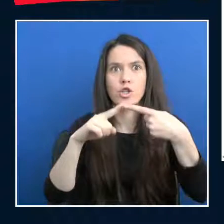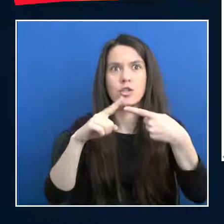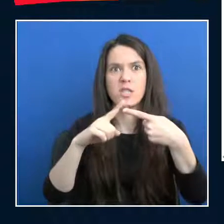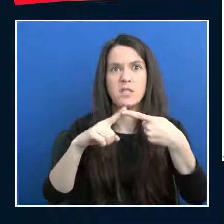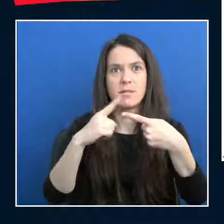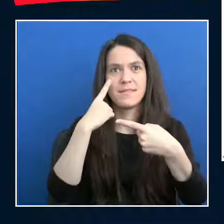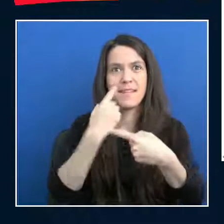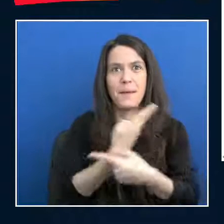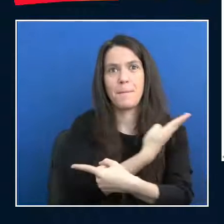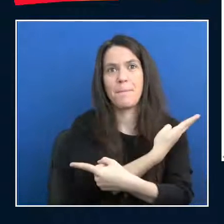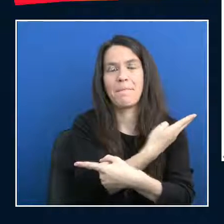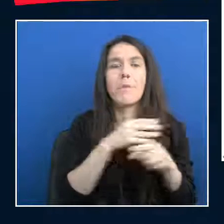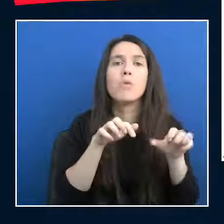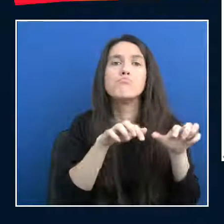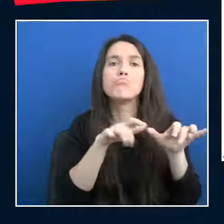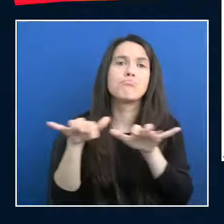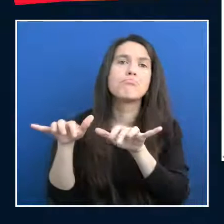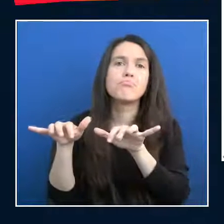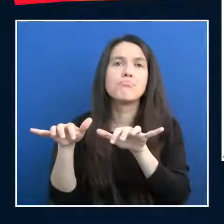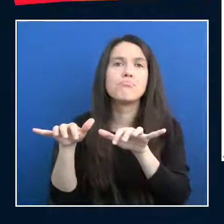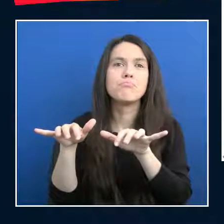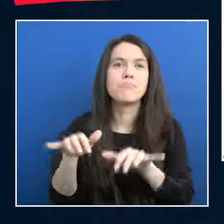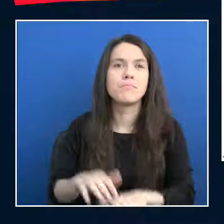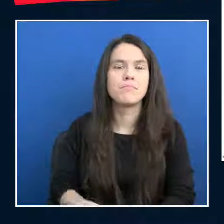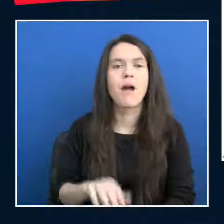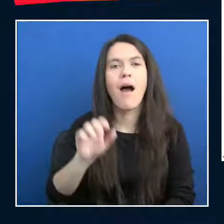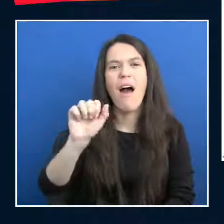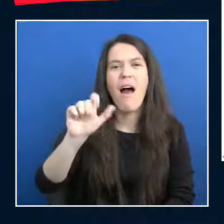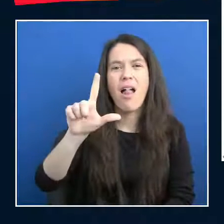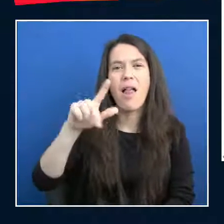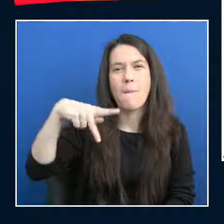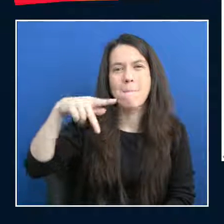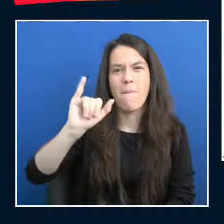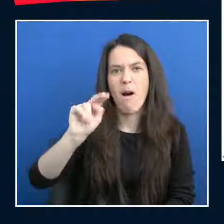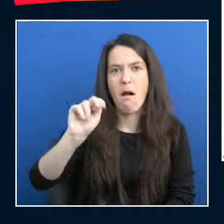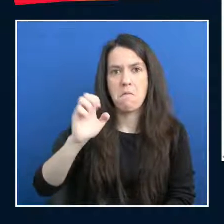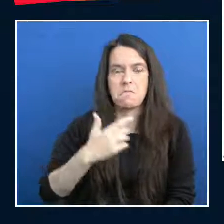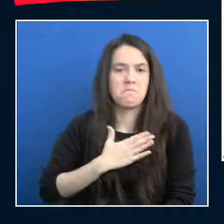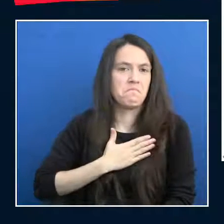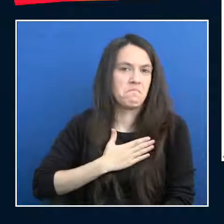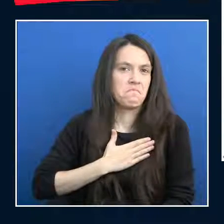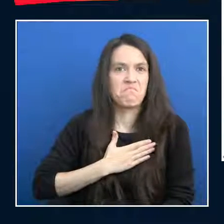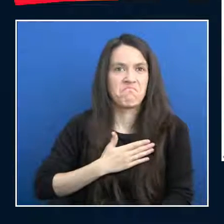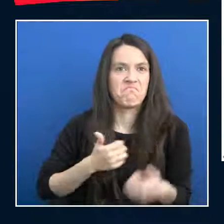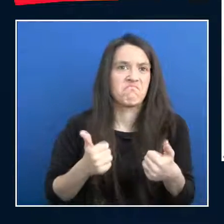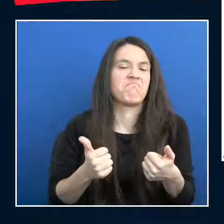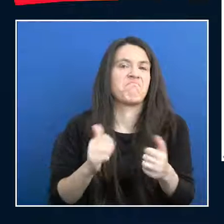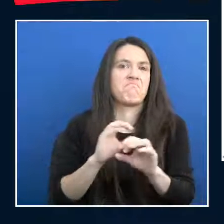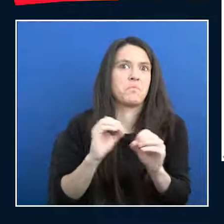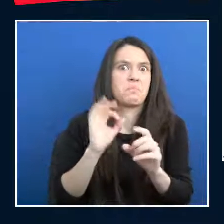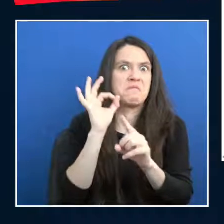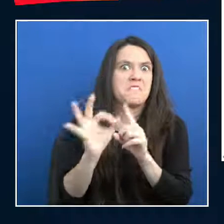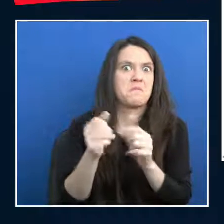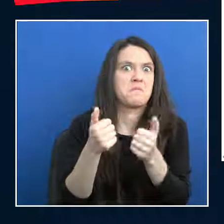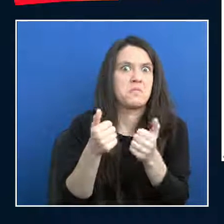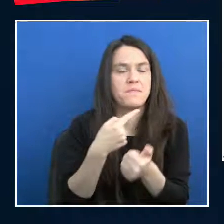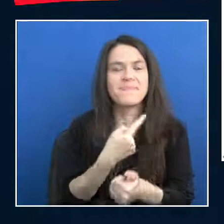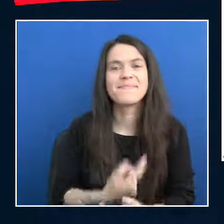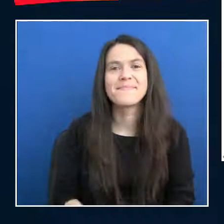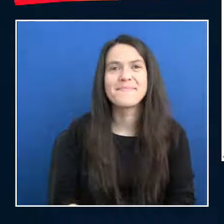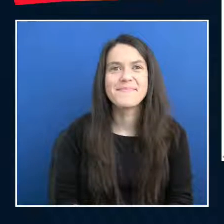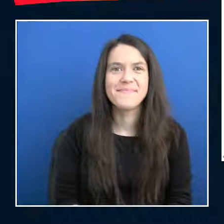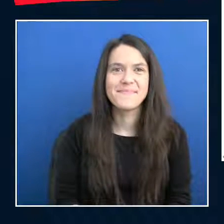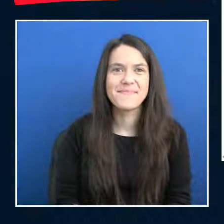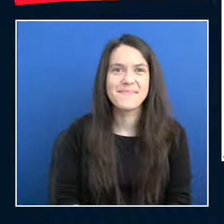just put it here. I use the Alpine version because I don't need more. There are no specific things, so I can just call